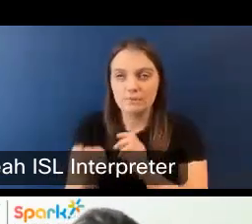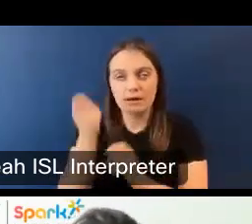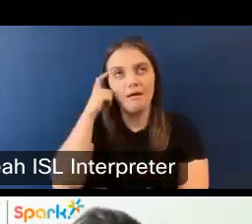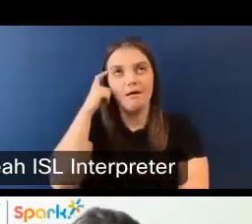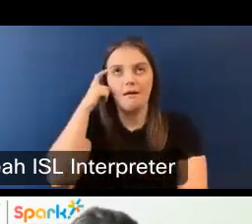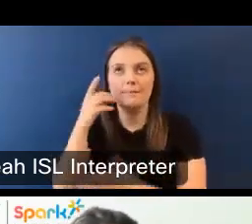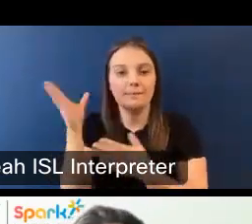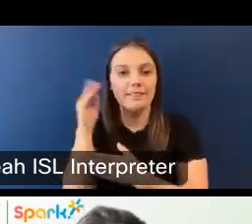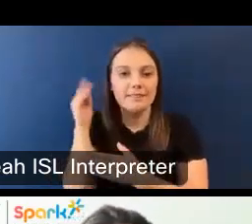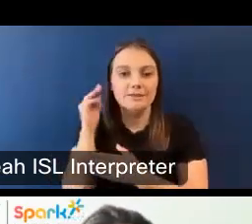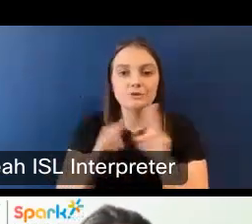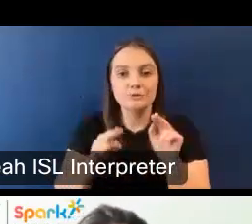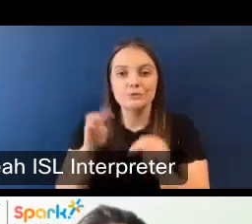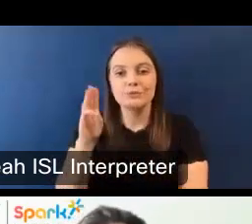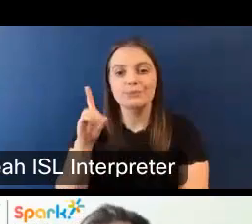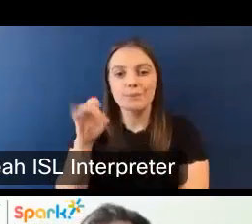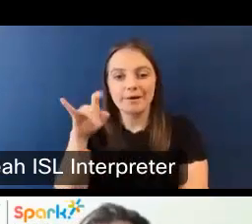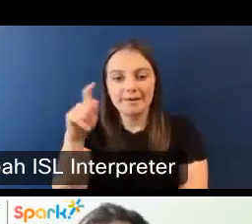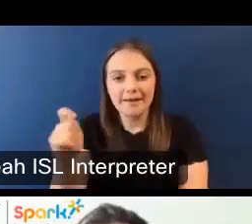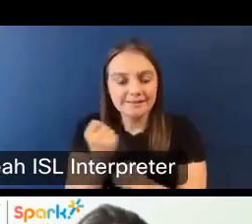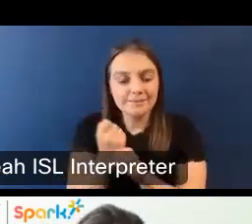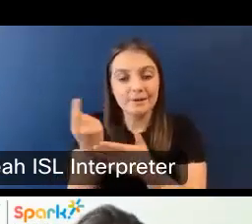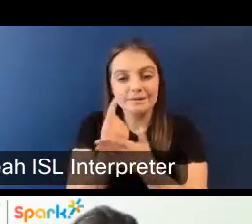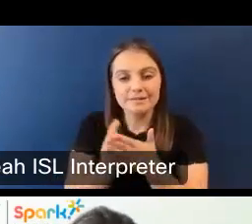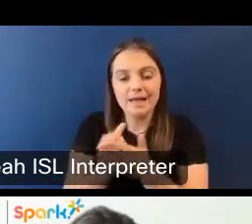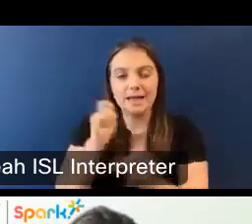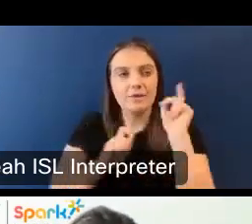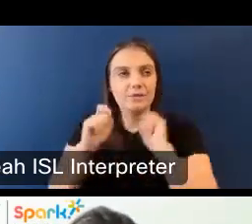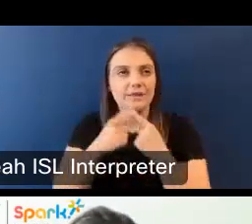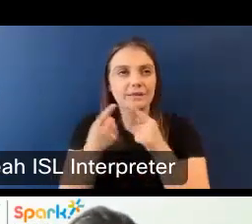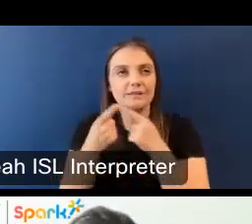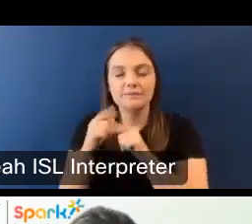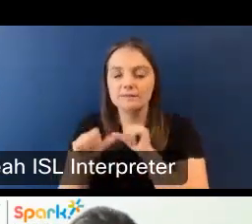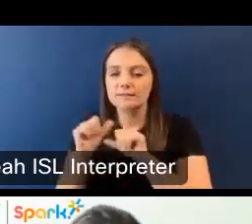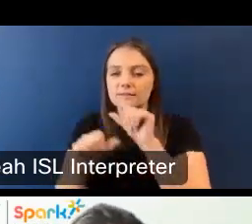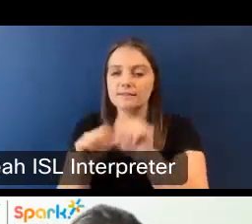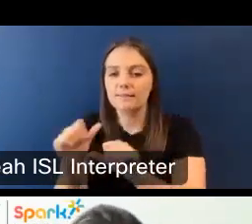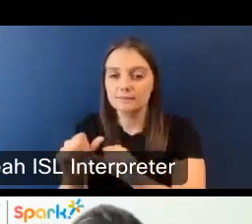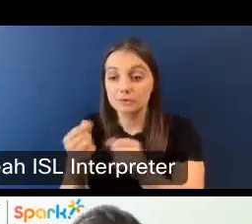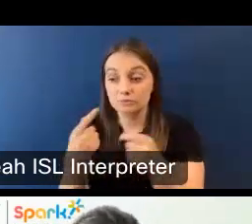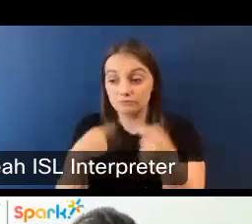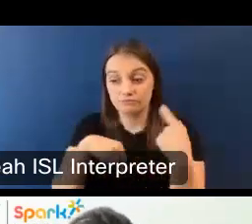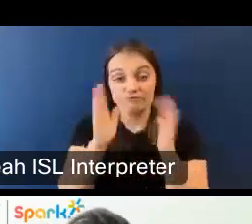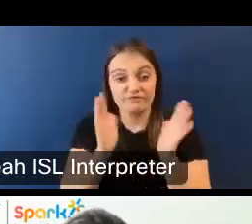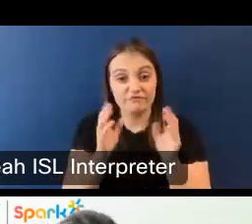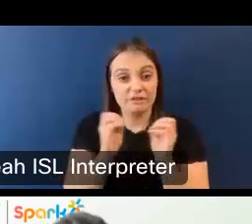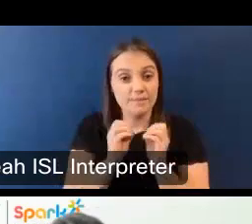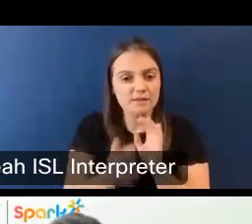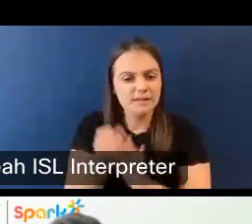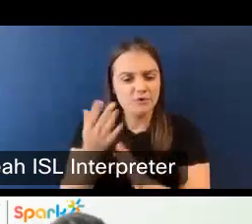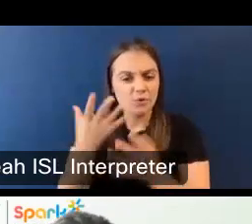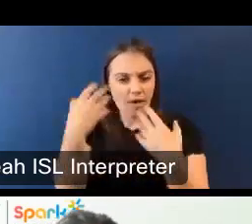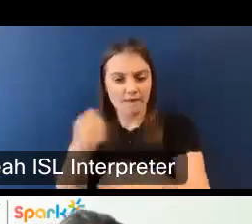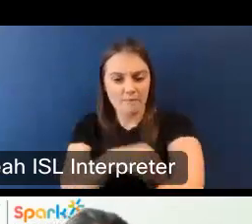about design, or even to think about some of the steps we spoke about already. If you have a healthcare challenge that you're looking